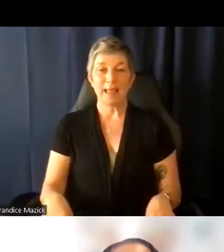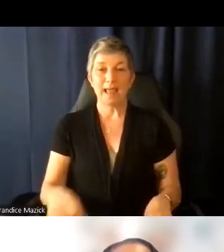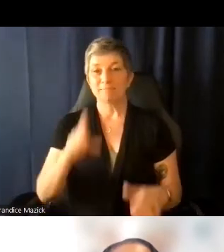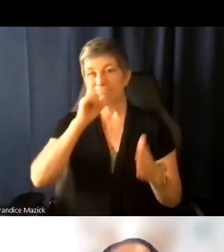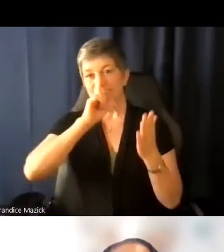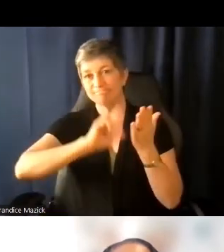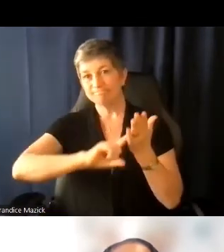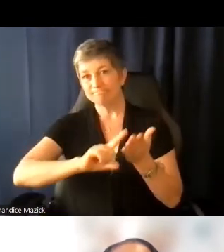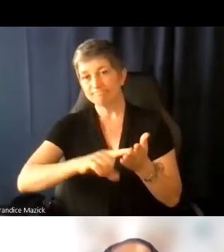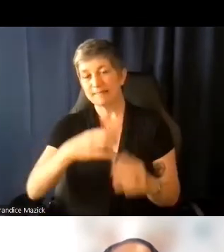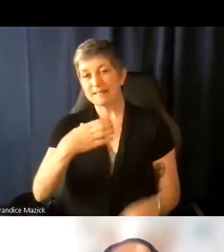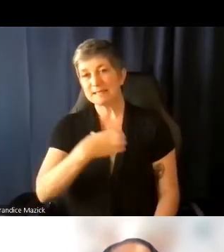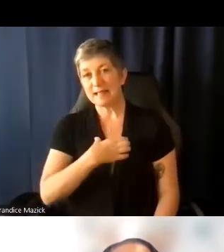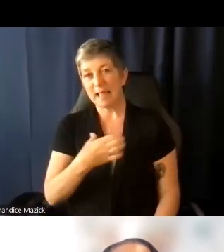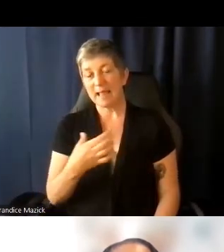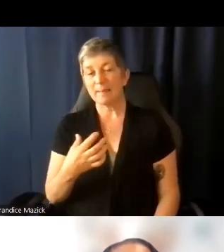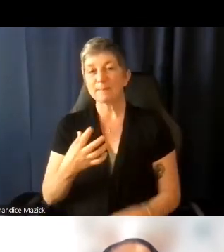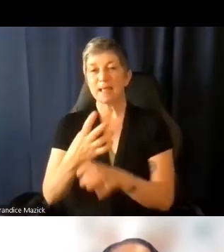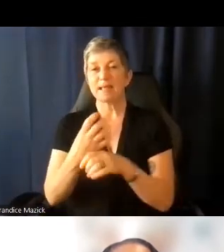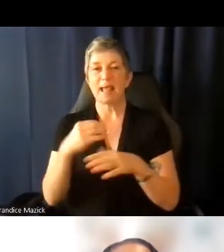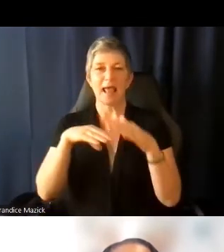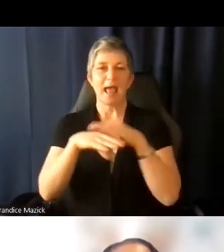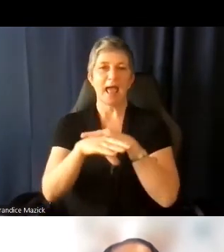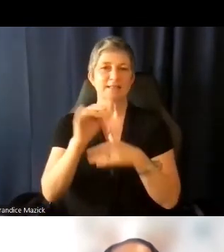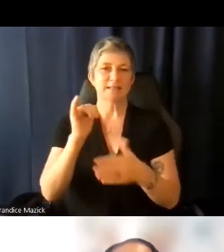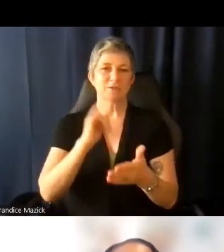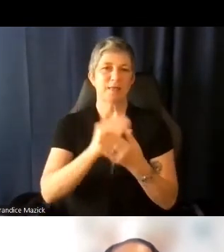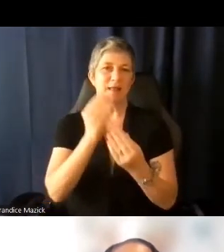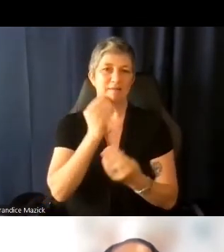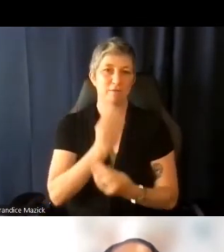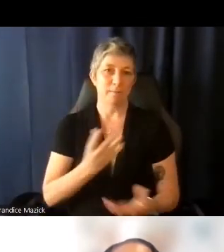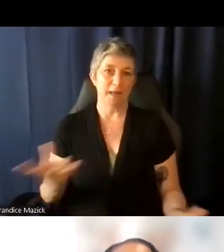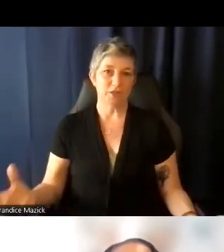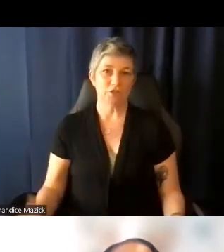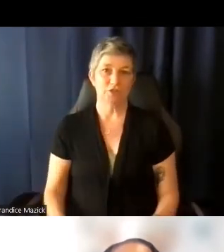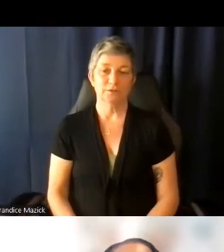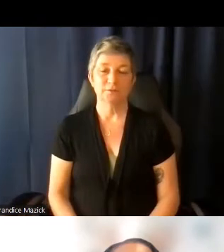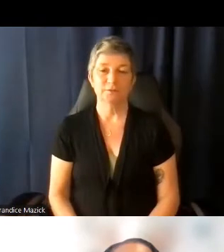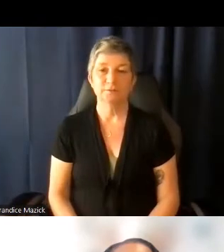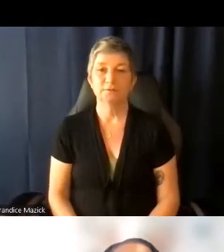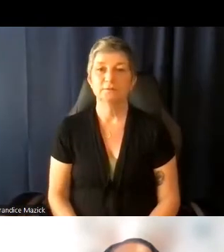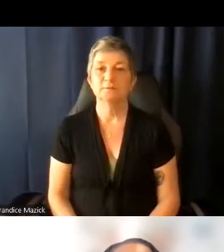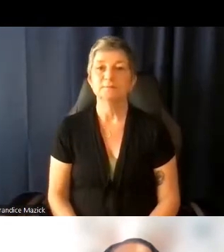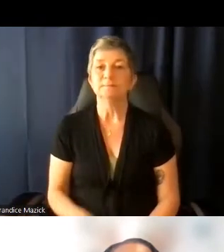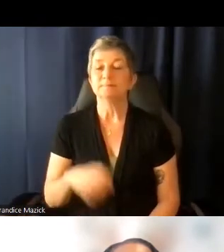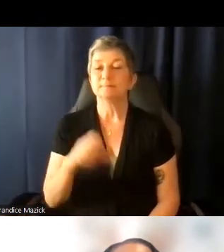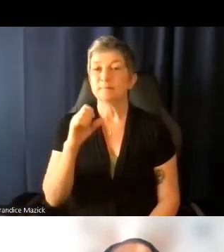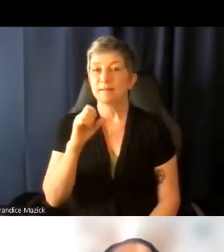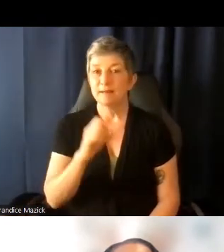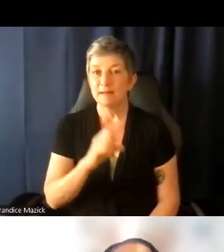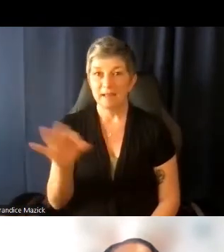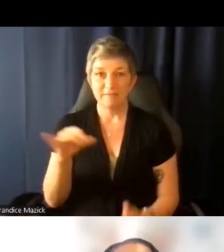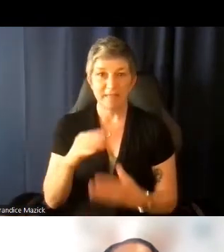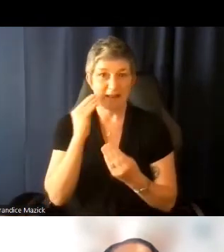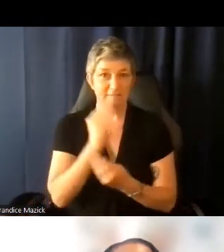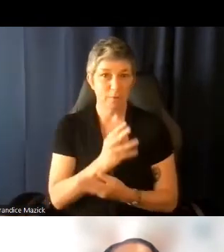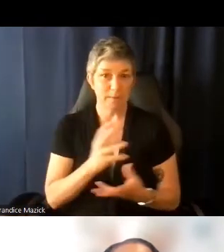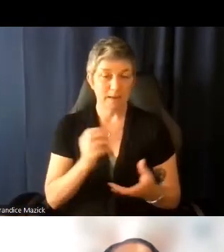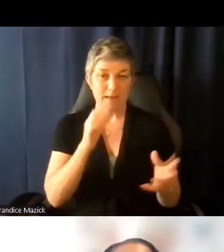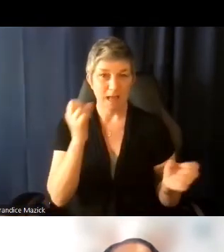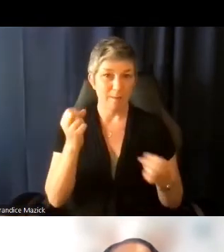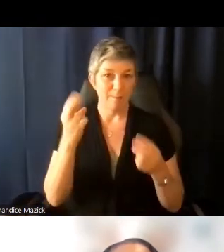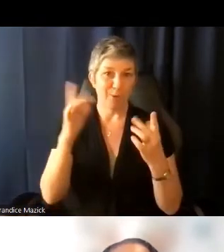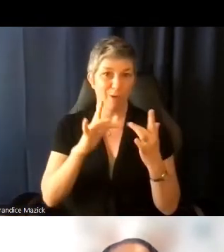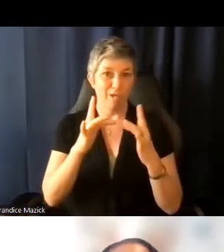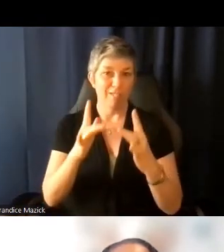these claims, get access to that information. And even if that information is not posted online,